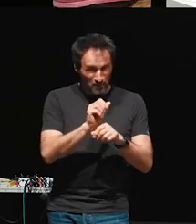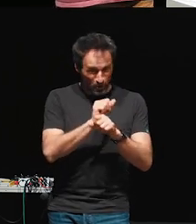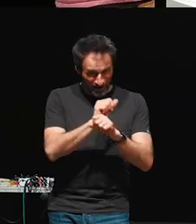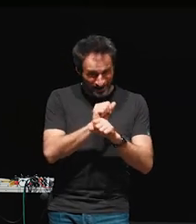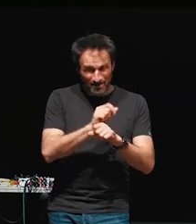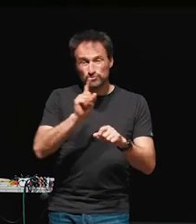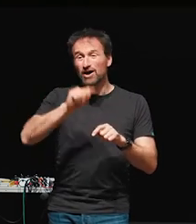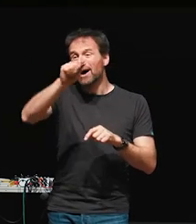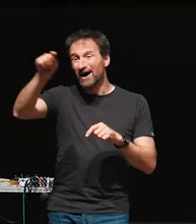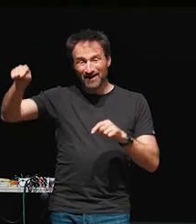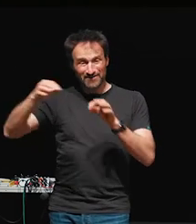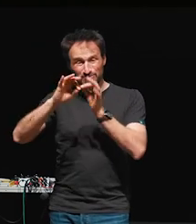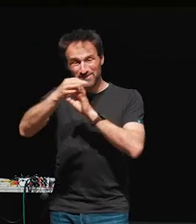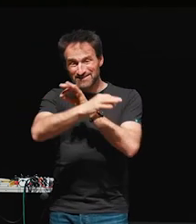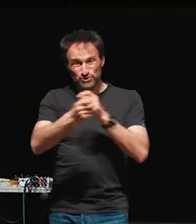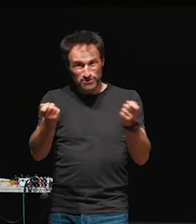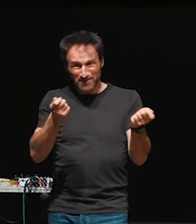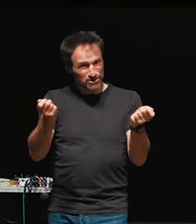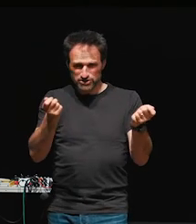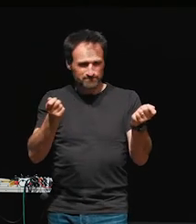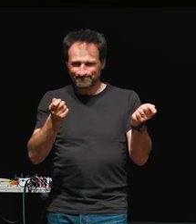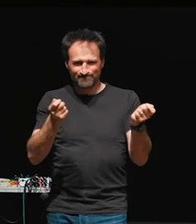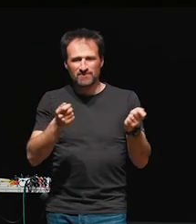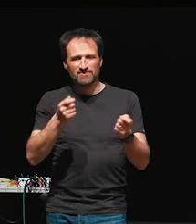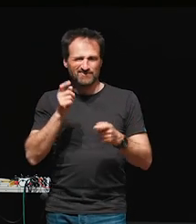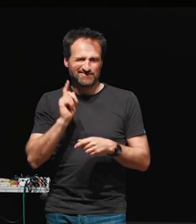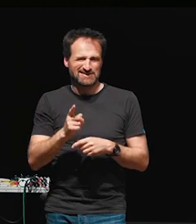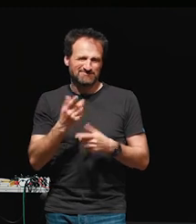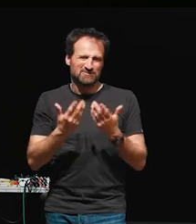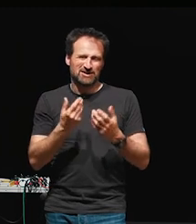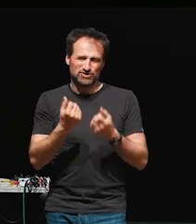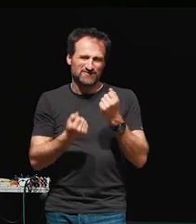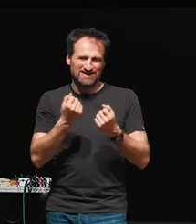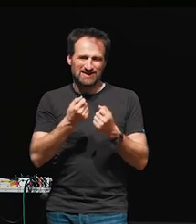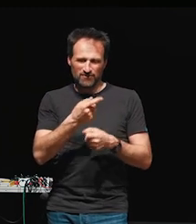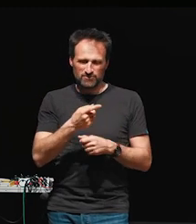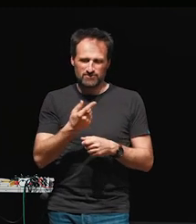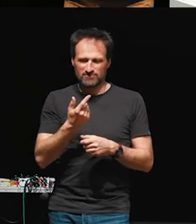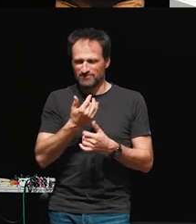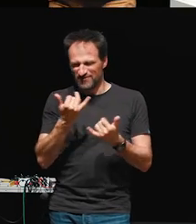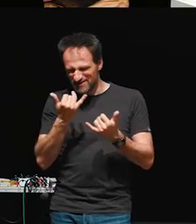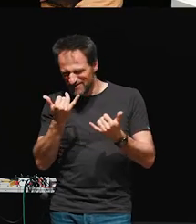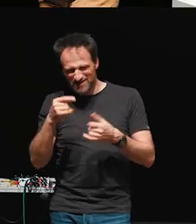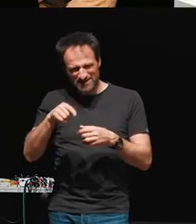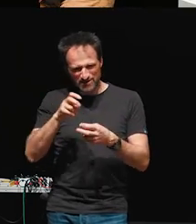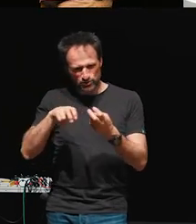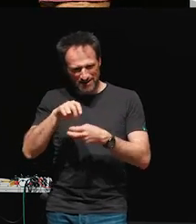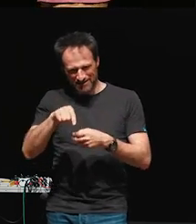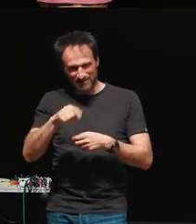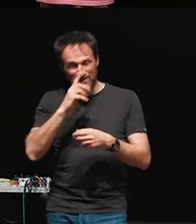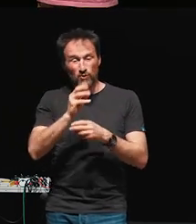other relationships. And sometimes that's not great, and it makes things hard to reason about. So there's a second strategy that you can